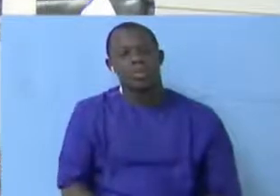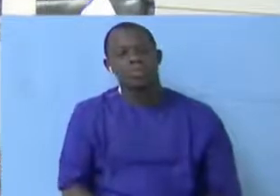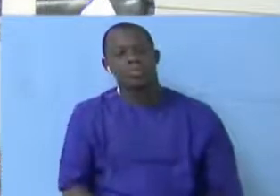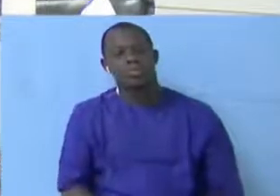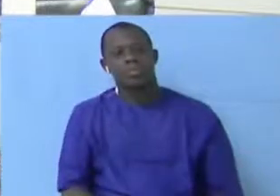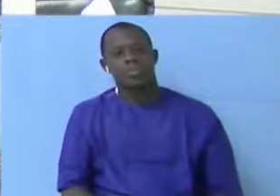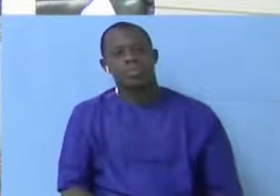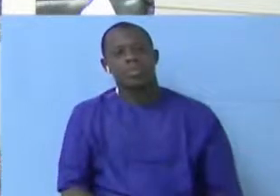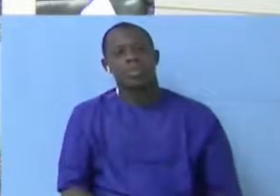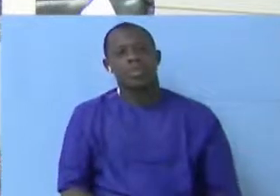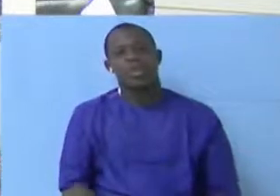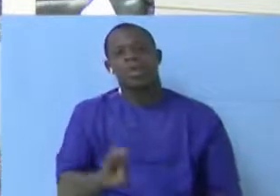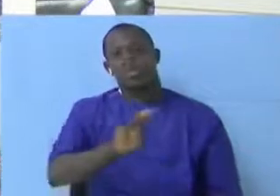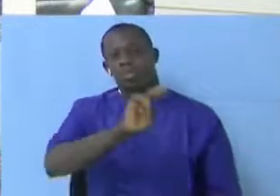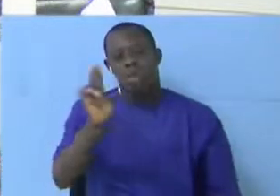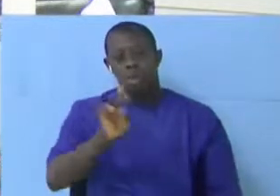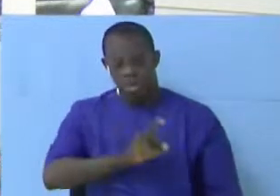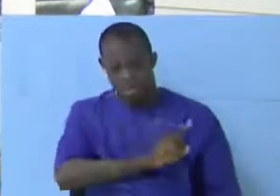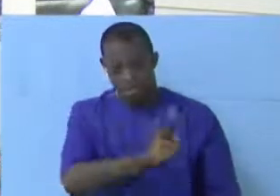They rented a house,